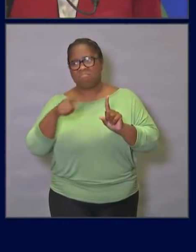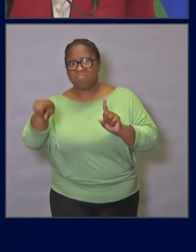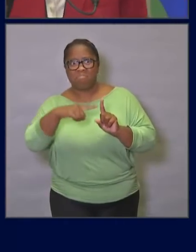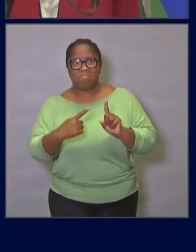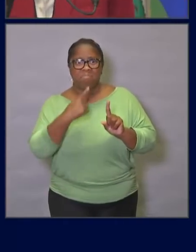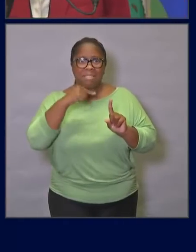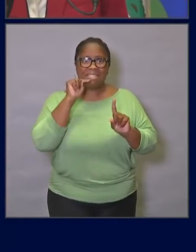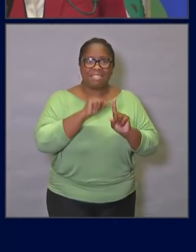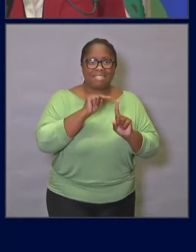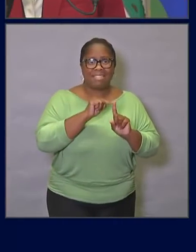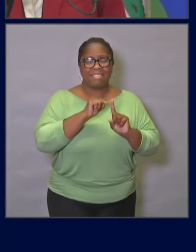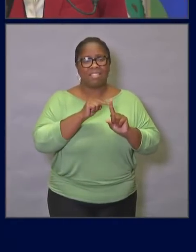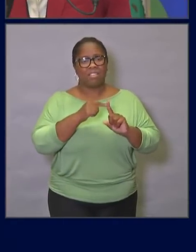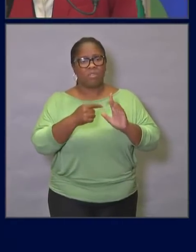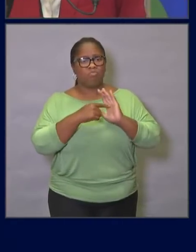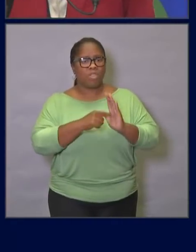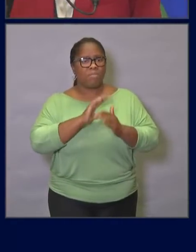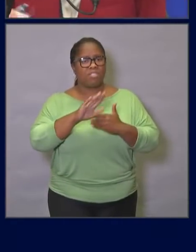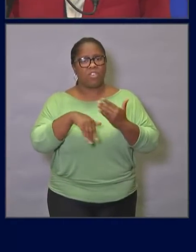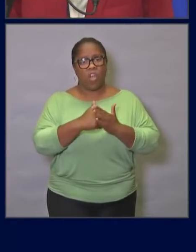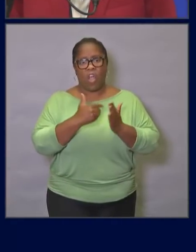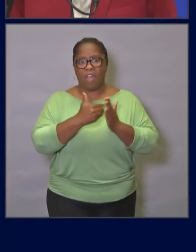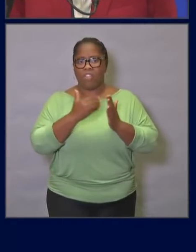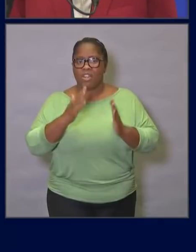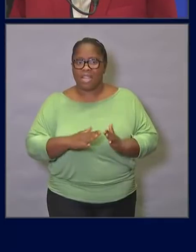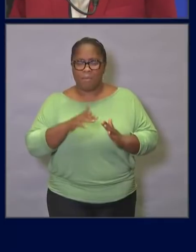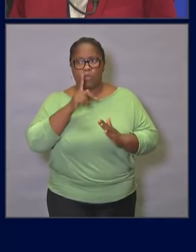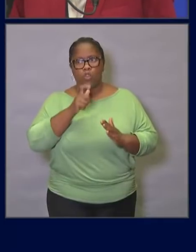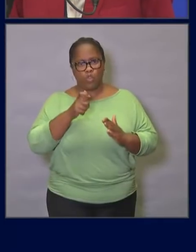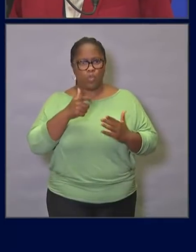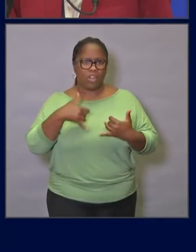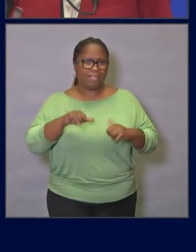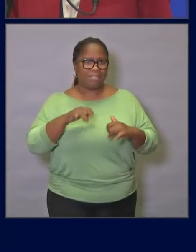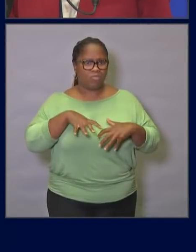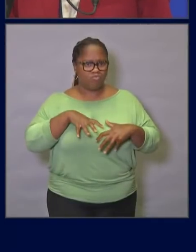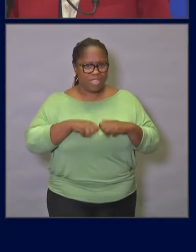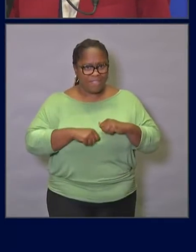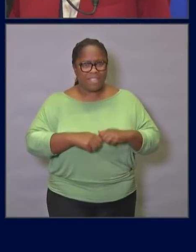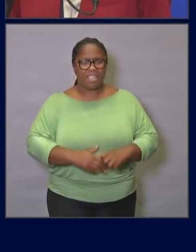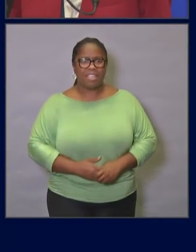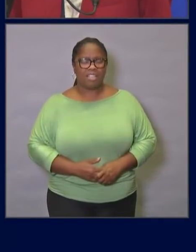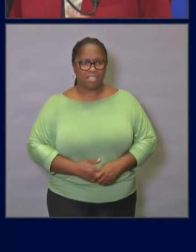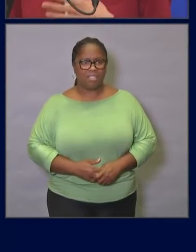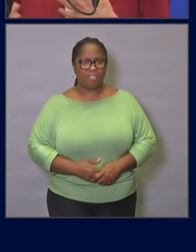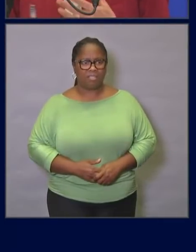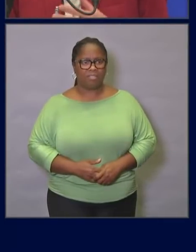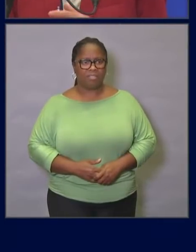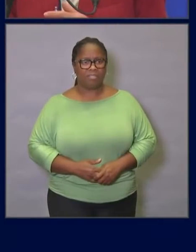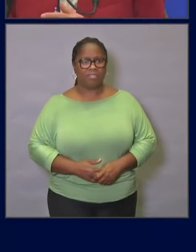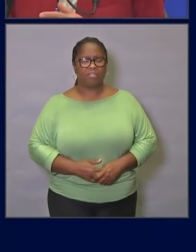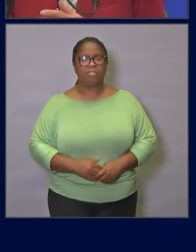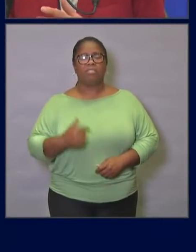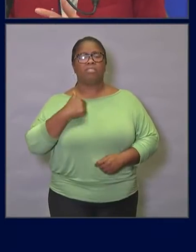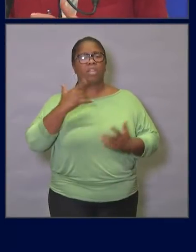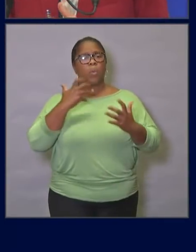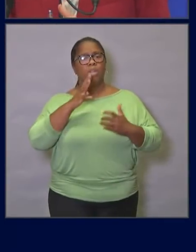does also represent all of our neighbors who are grieving. I want to talk for a minute about